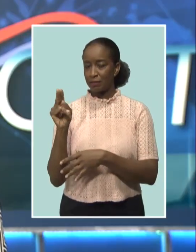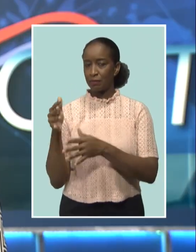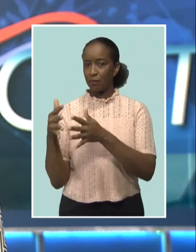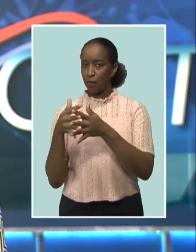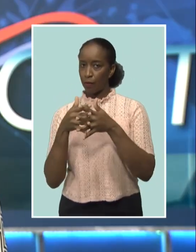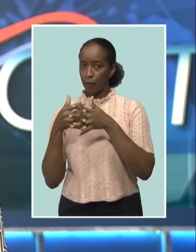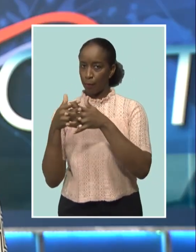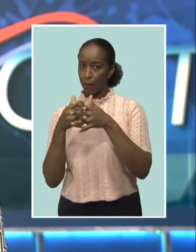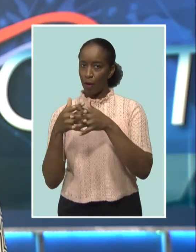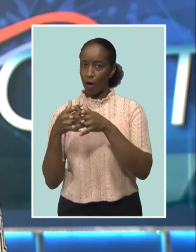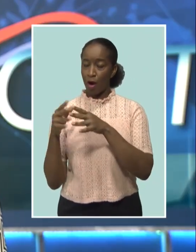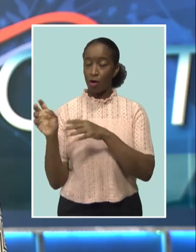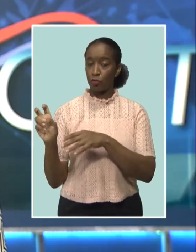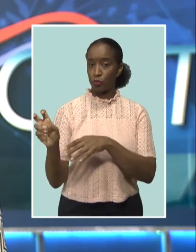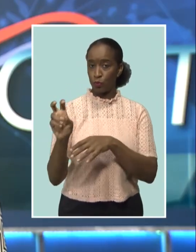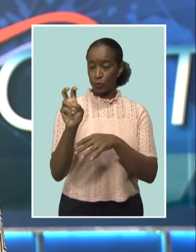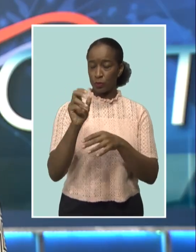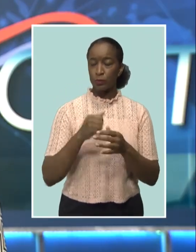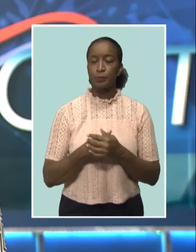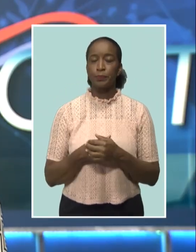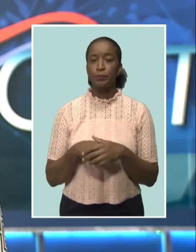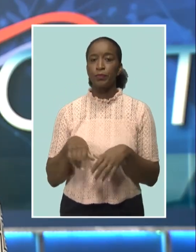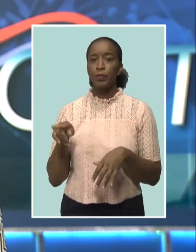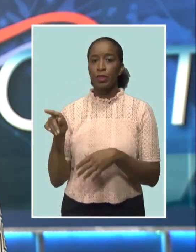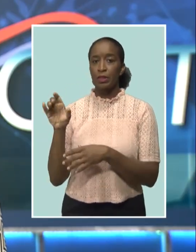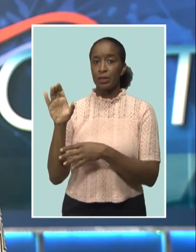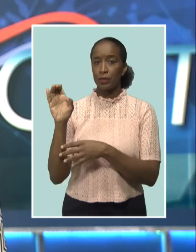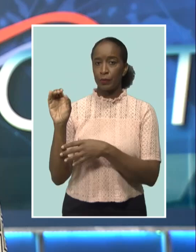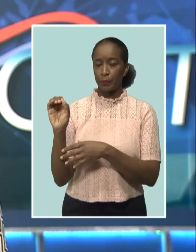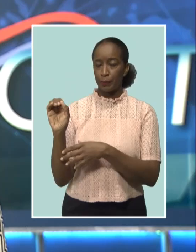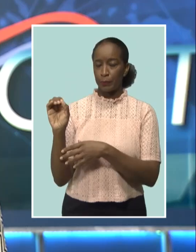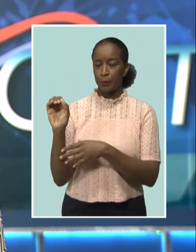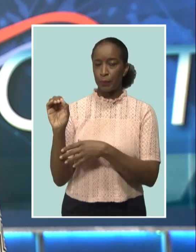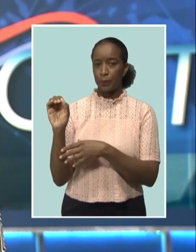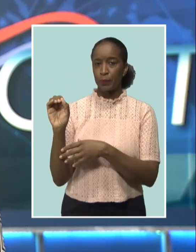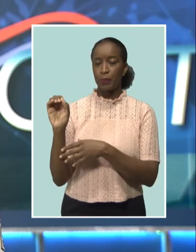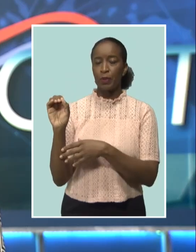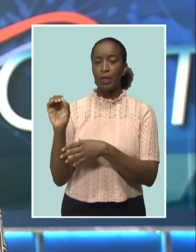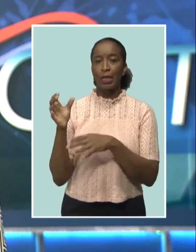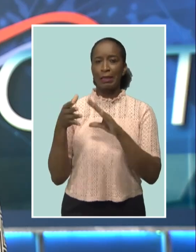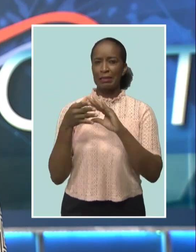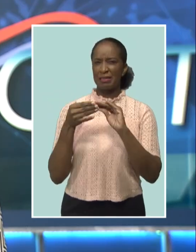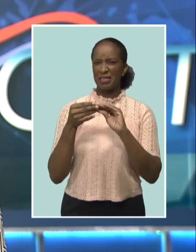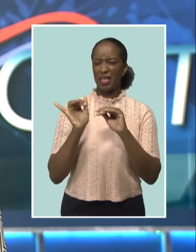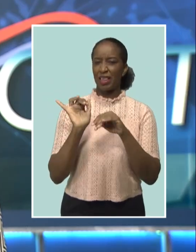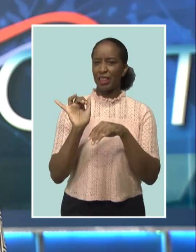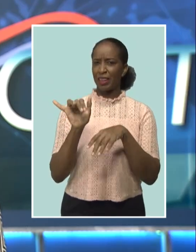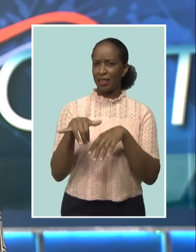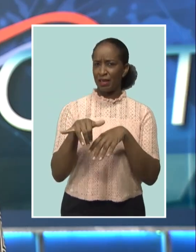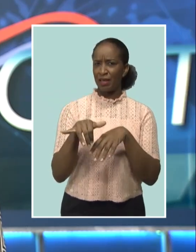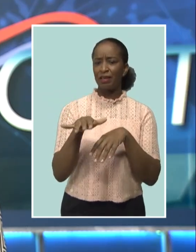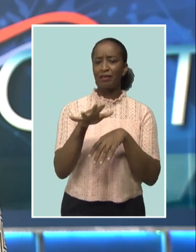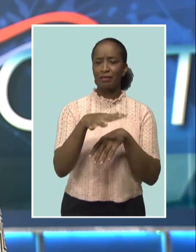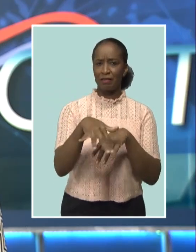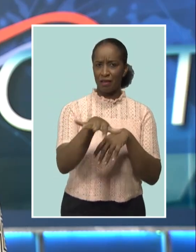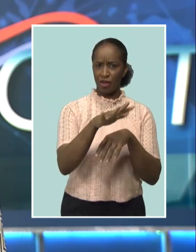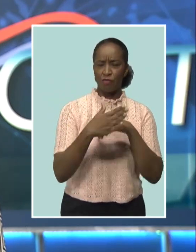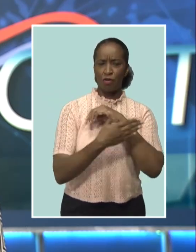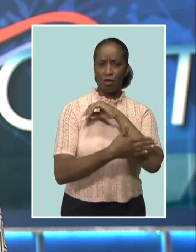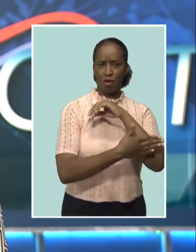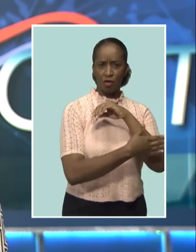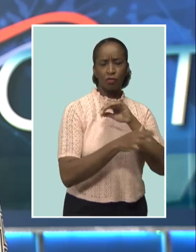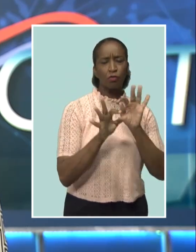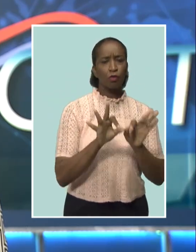of the Barbados Tourism Marketing Incorporated, Andrea Franklin, says the market has become an important part of the island's growth